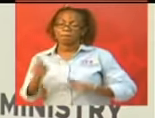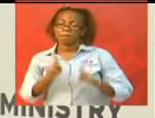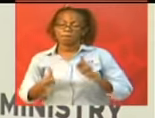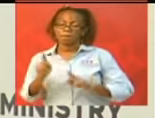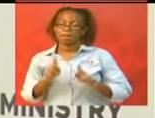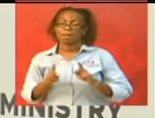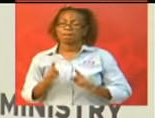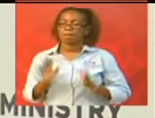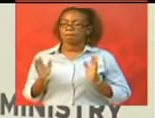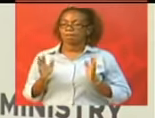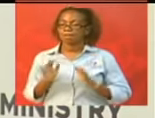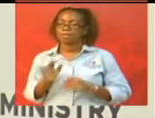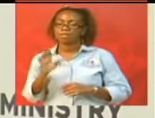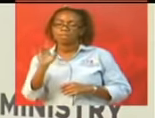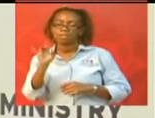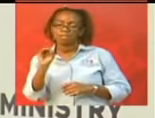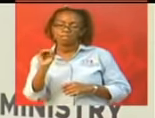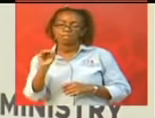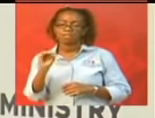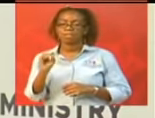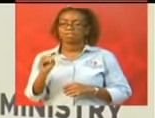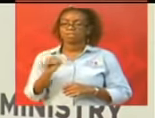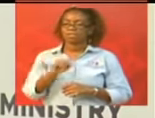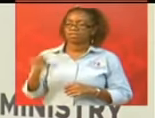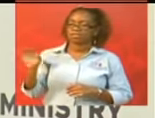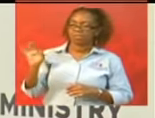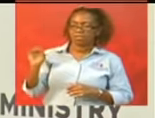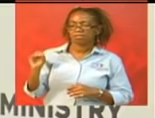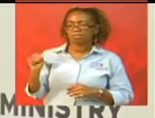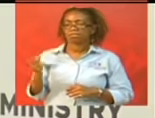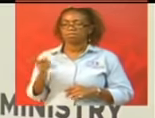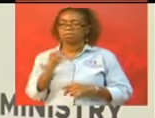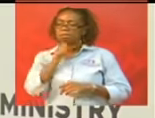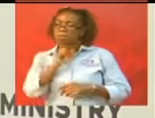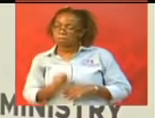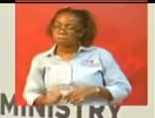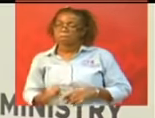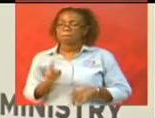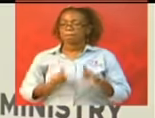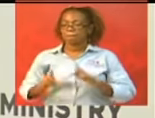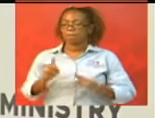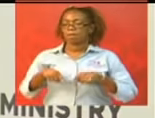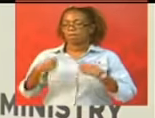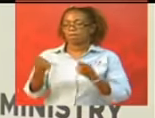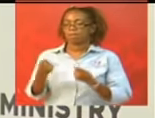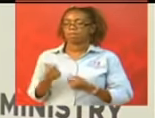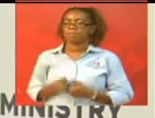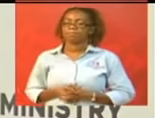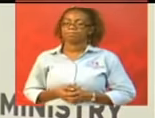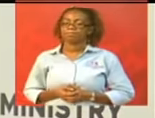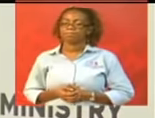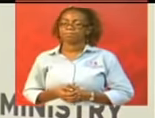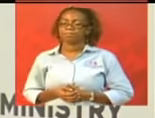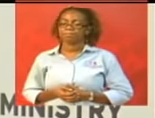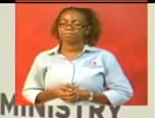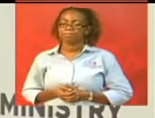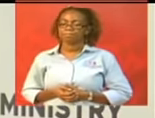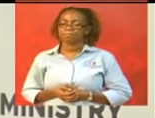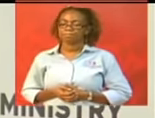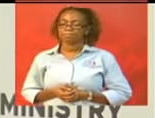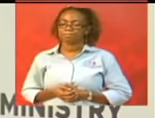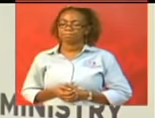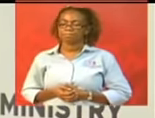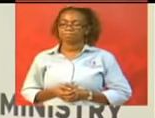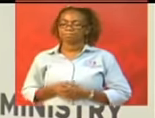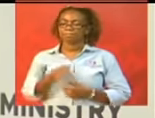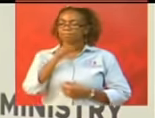per health center, in addition to the Sinopharm second doses. In case you're wondering, the Elderly Express